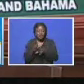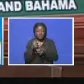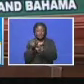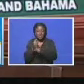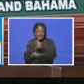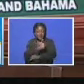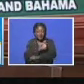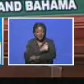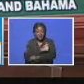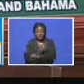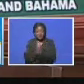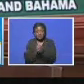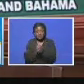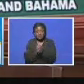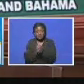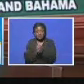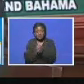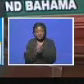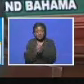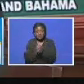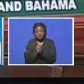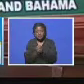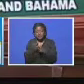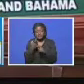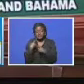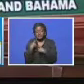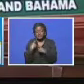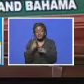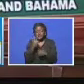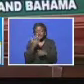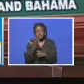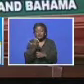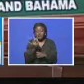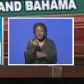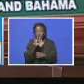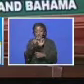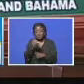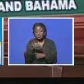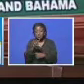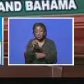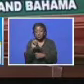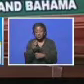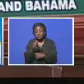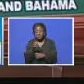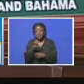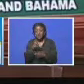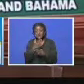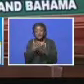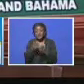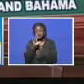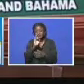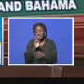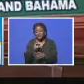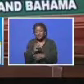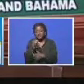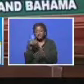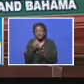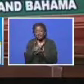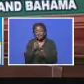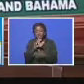shot. As of the 15th of June, in the Bahamas, a total of some